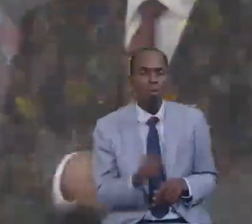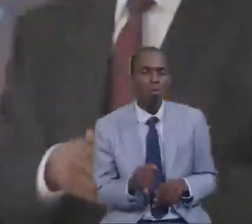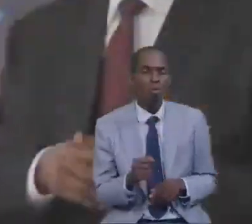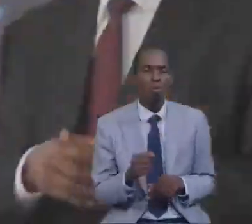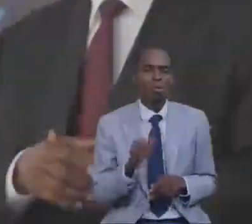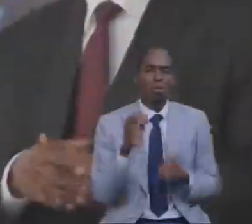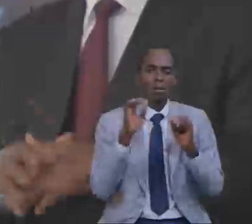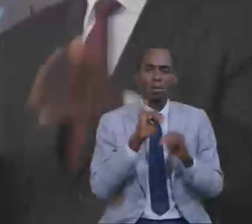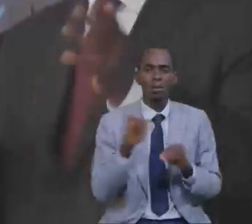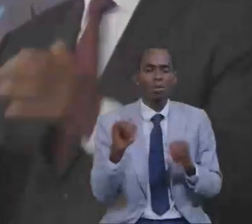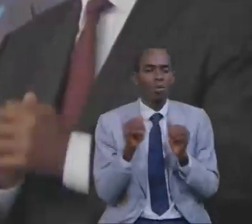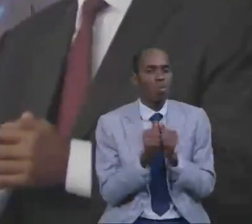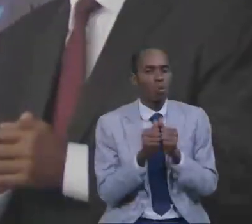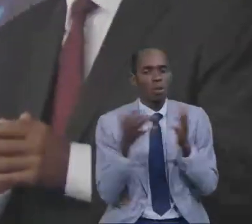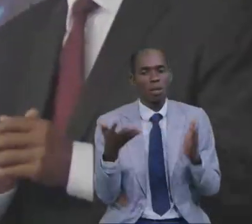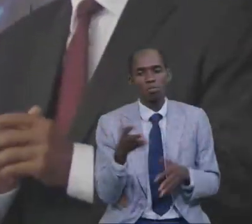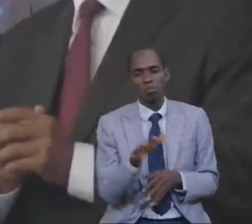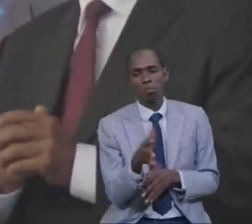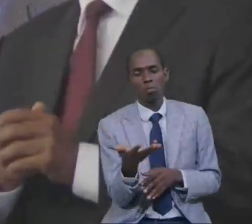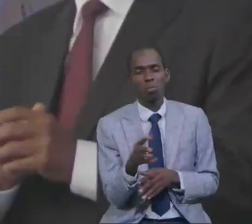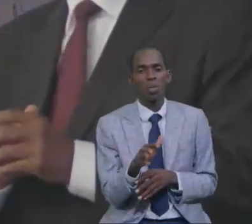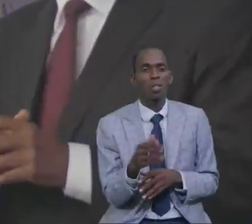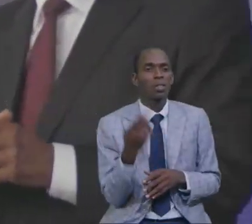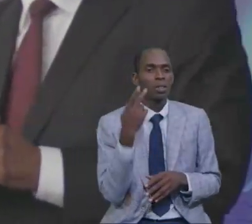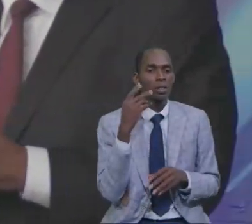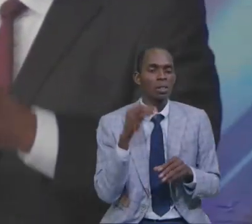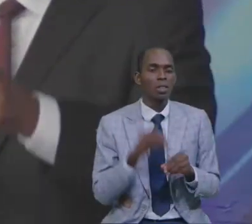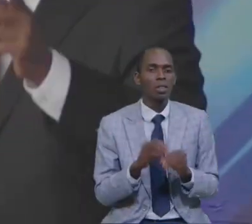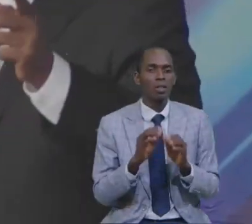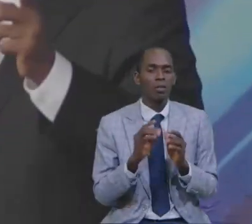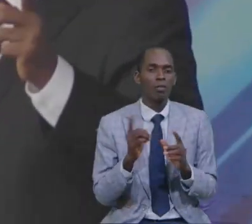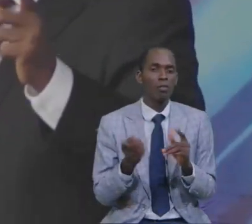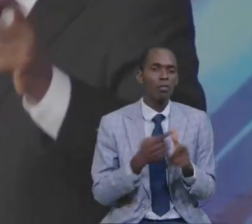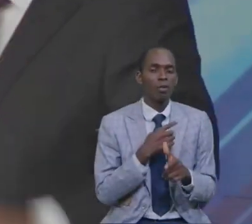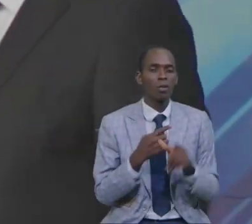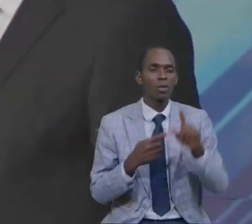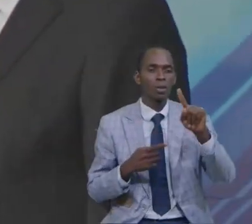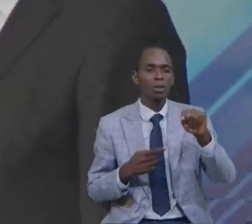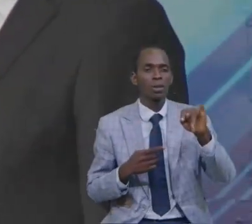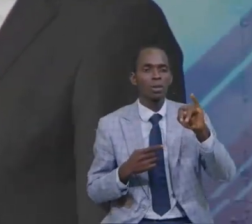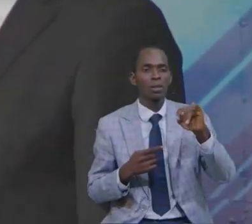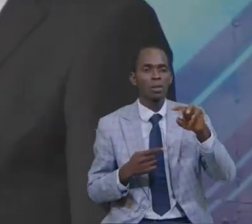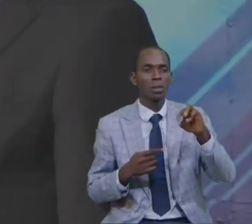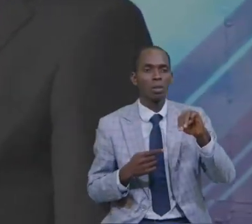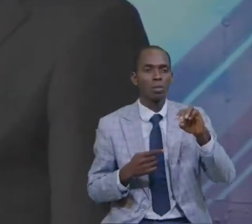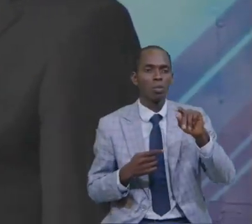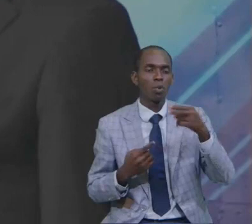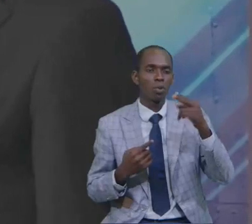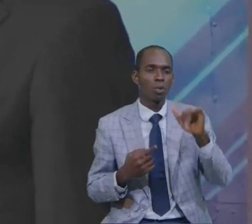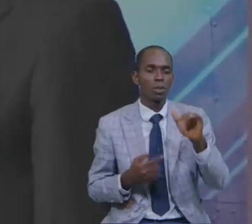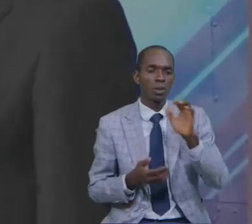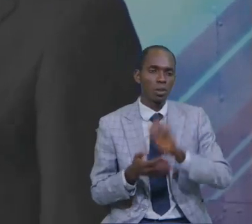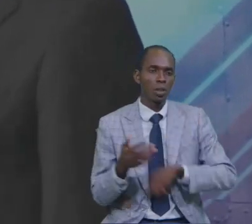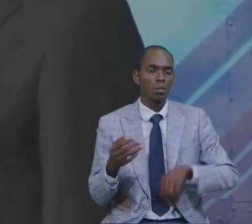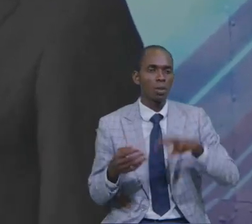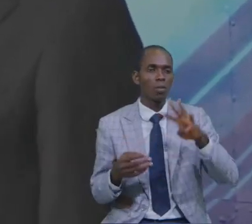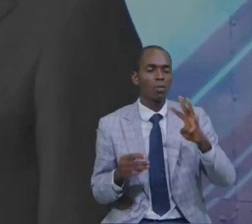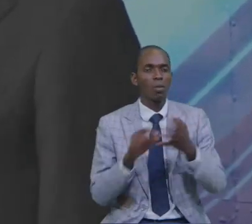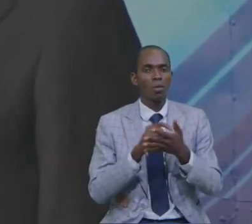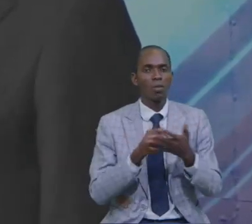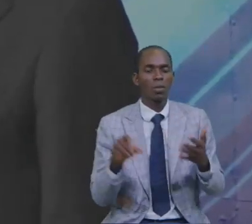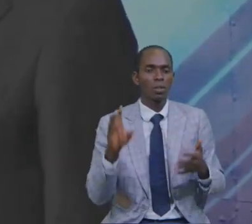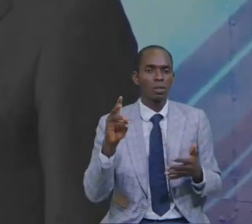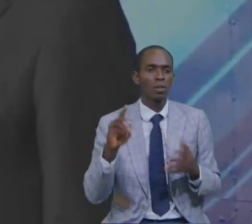verse 15. 1 Timothy chapter 4, verse 15. Meditate upon these things and